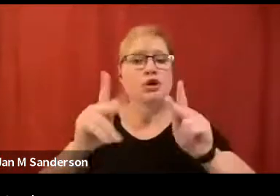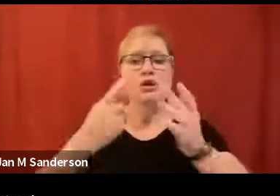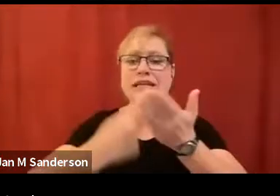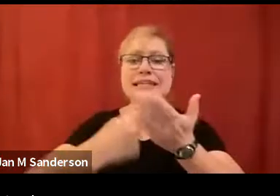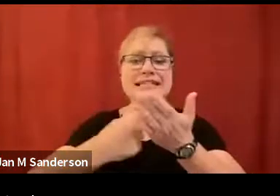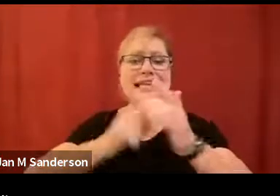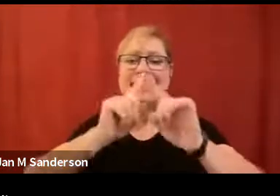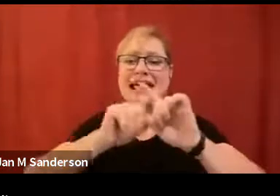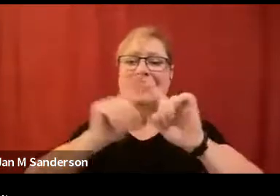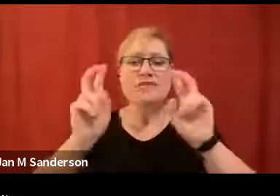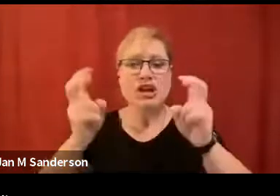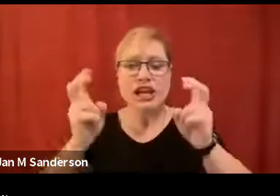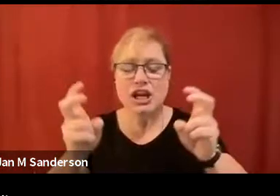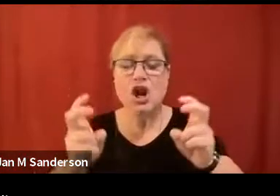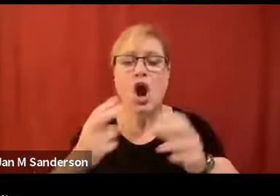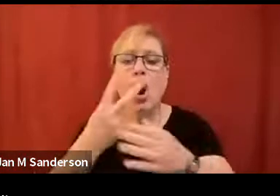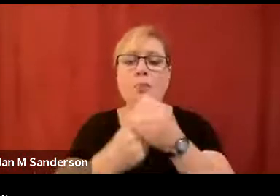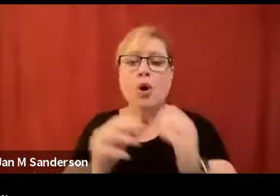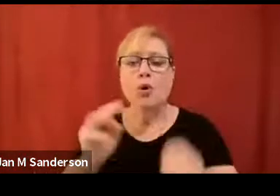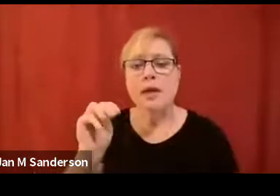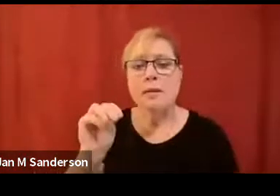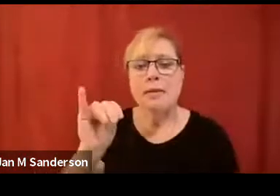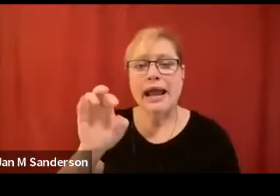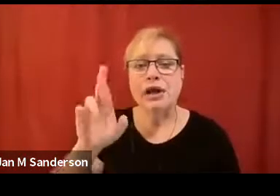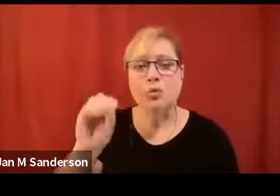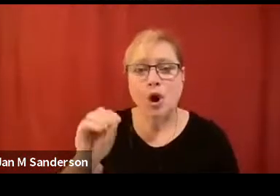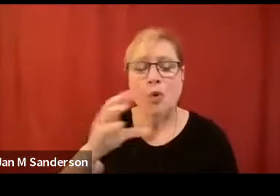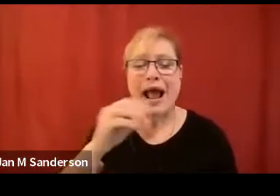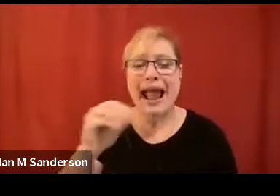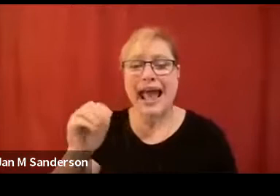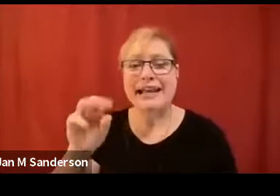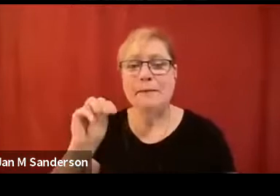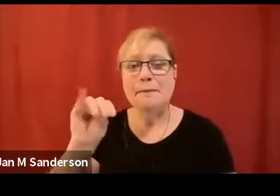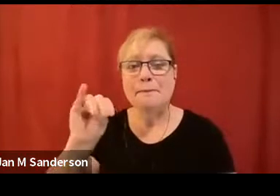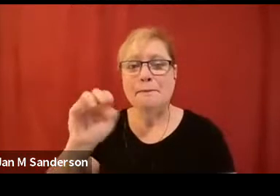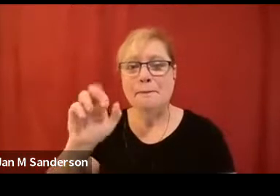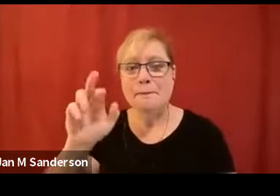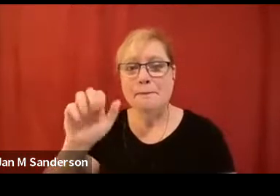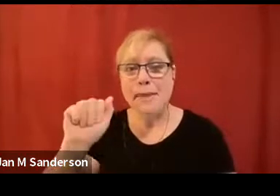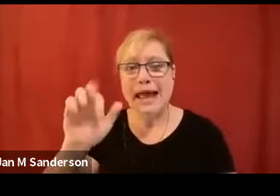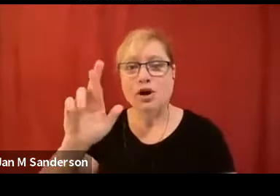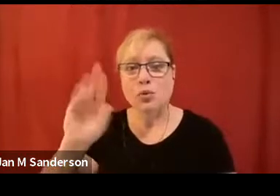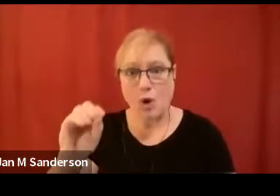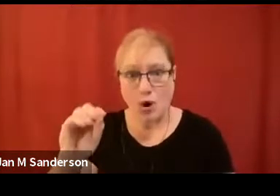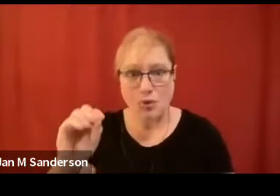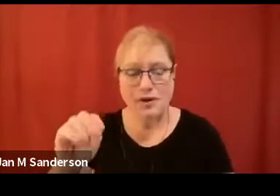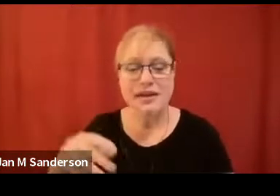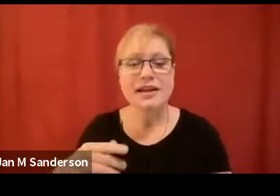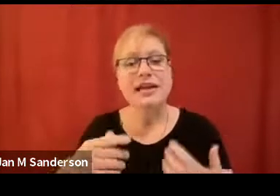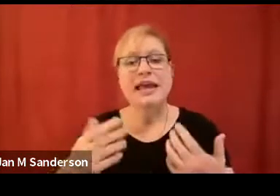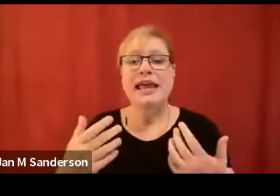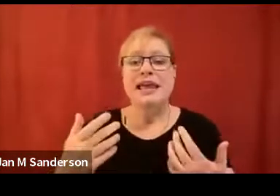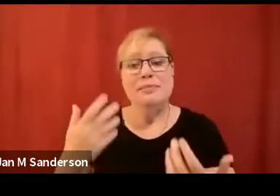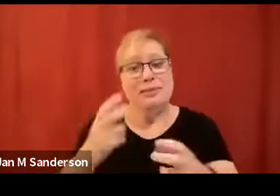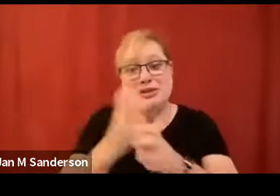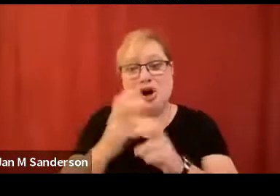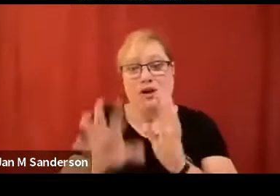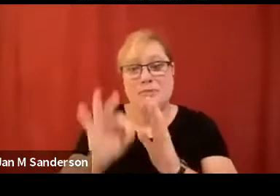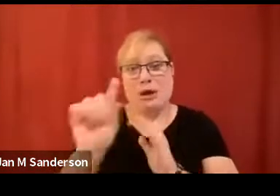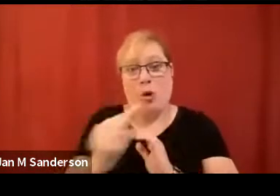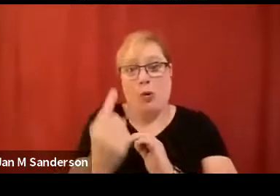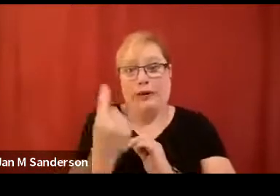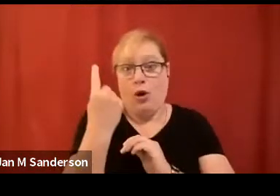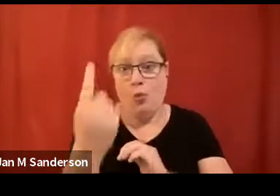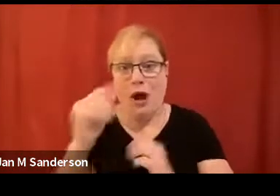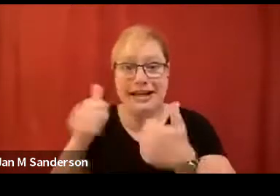on micro and macro levels. I realize it might be hard for you to pick just one challenge, but I would ask you to do so. So let's go